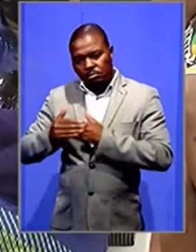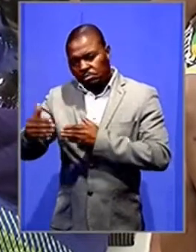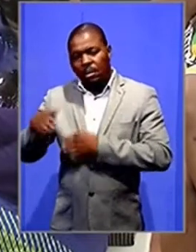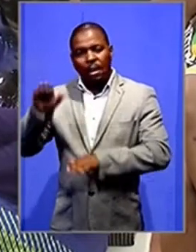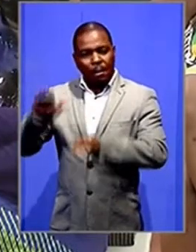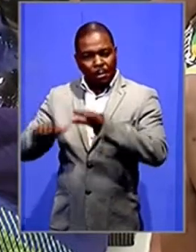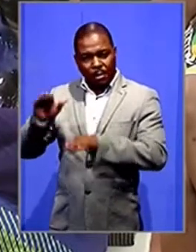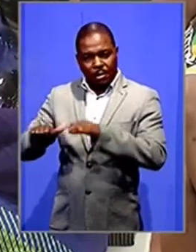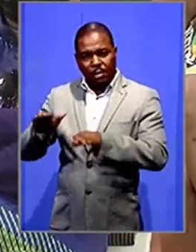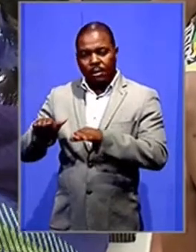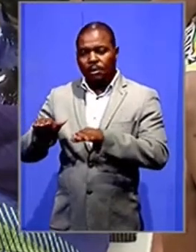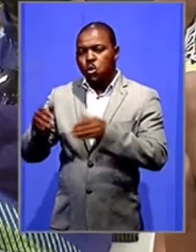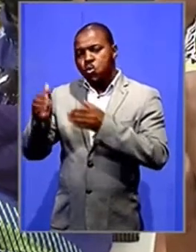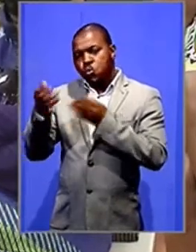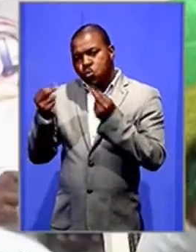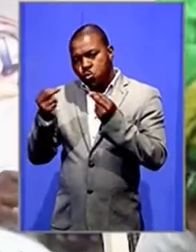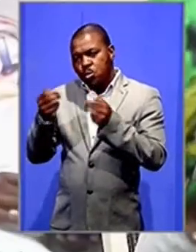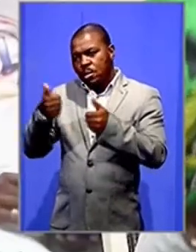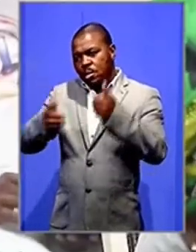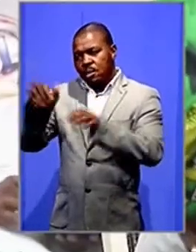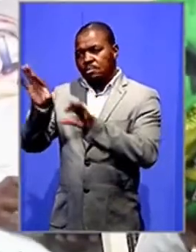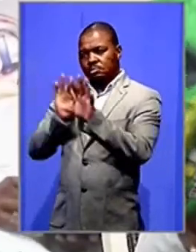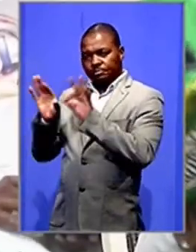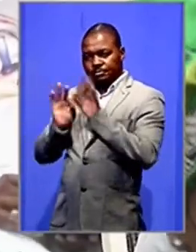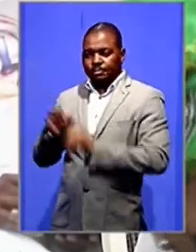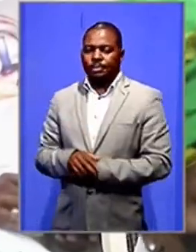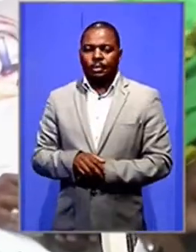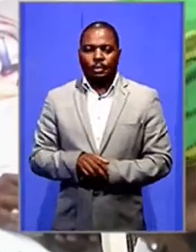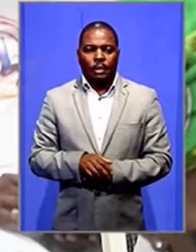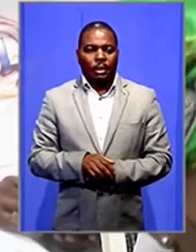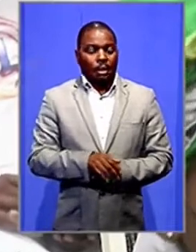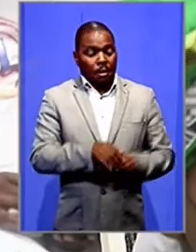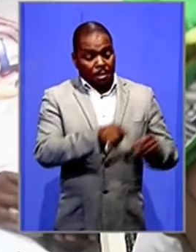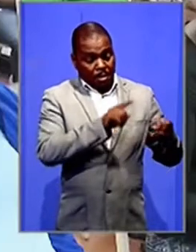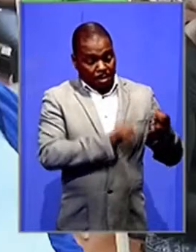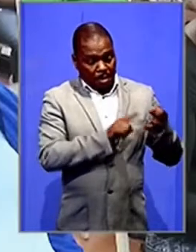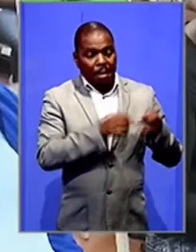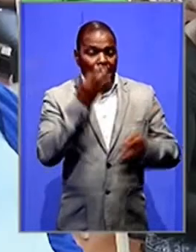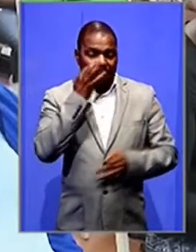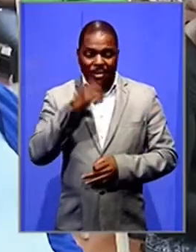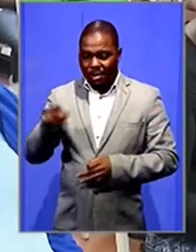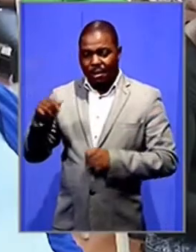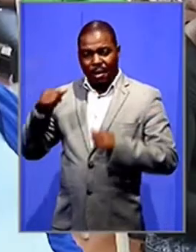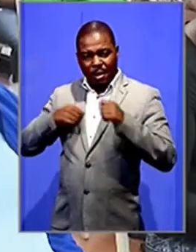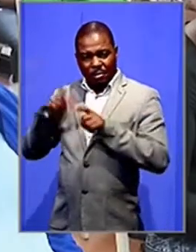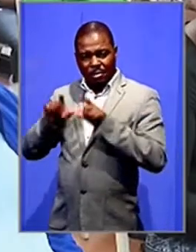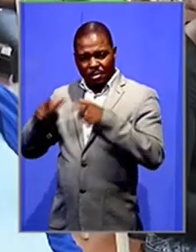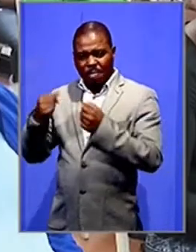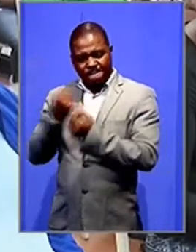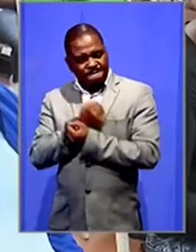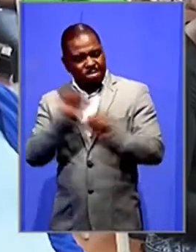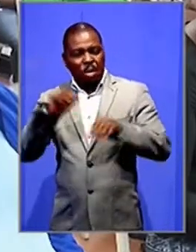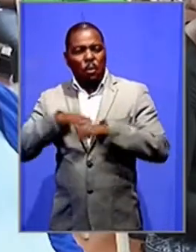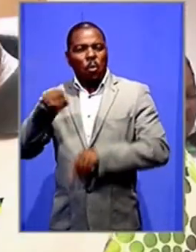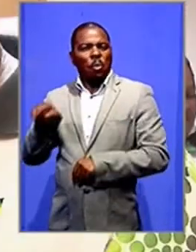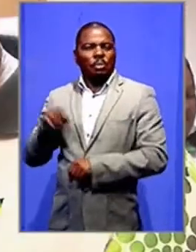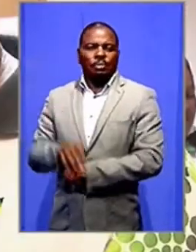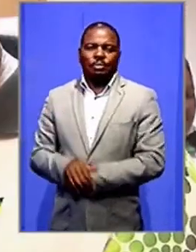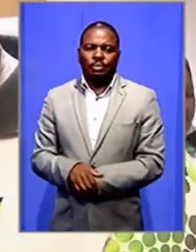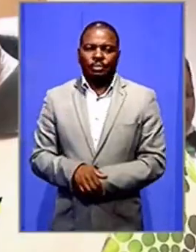April lenyaga. Mole ka go le lengwe ba re komiti ya nakwana ya province e šomiša matla a yona bošaedi.